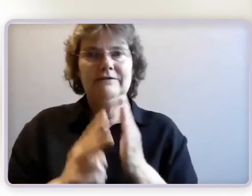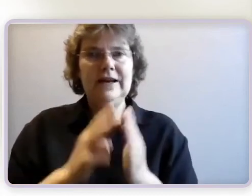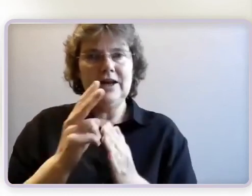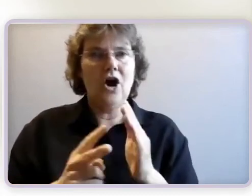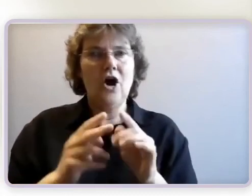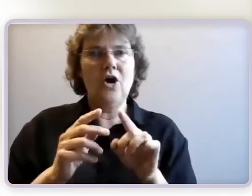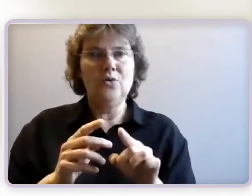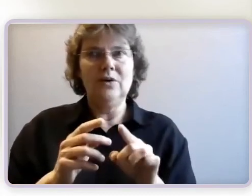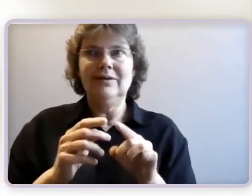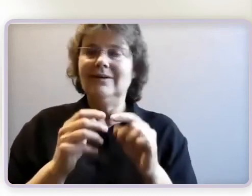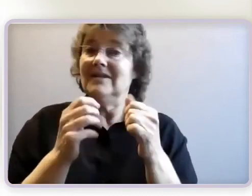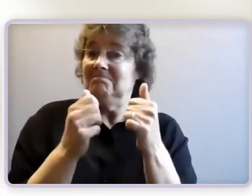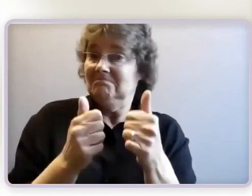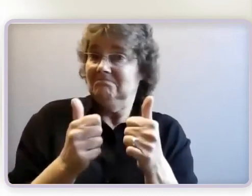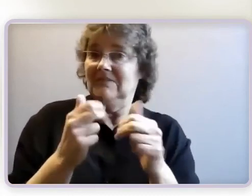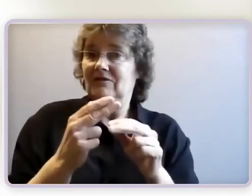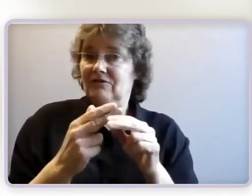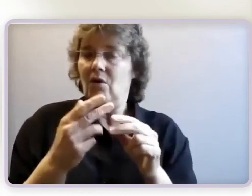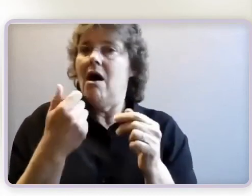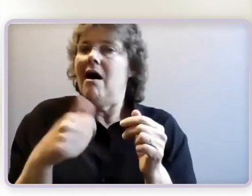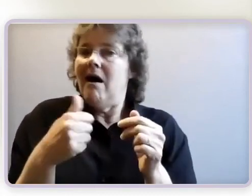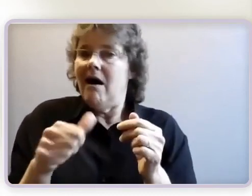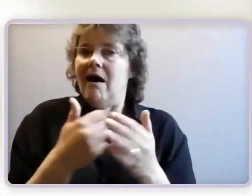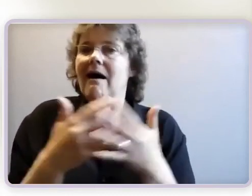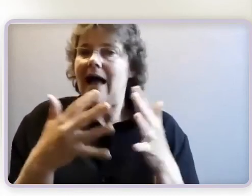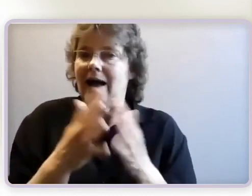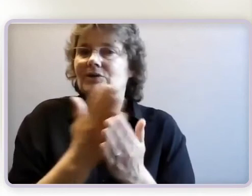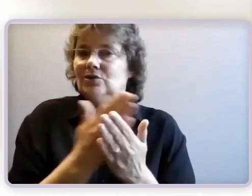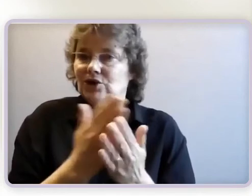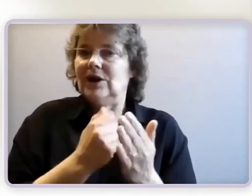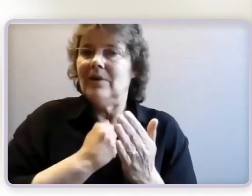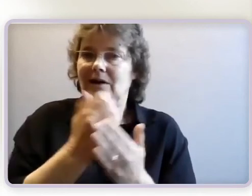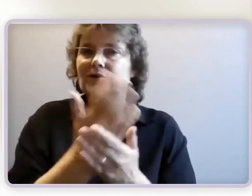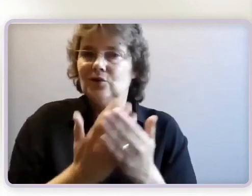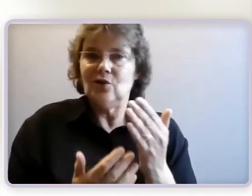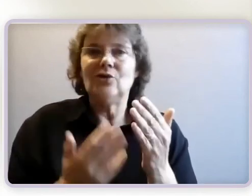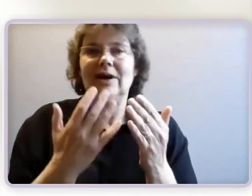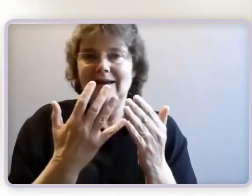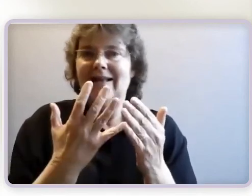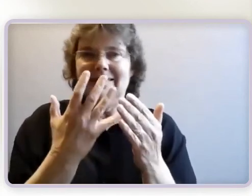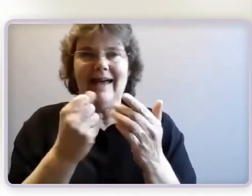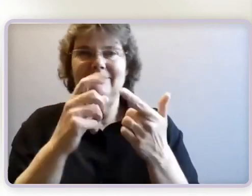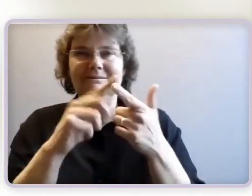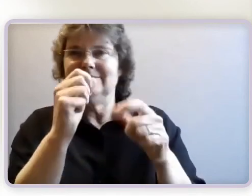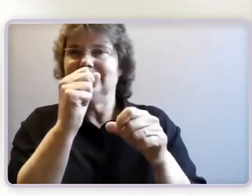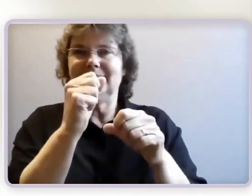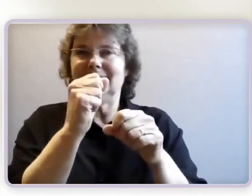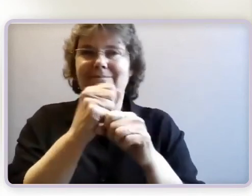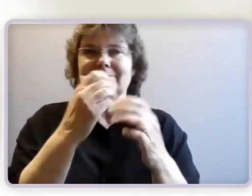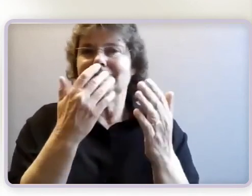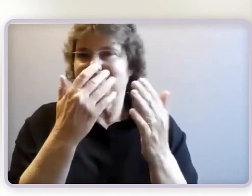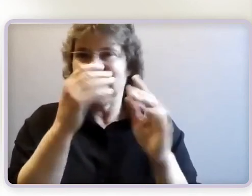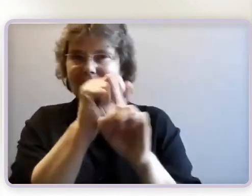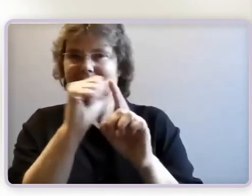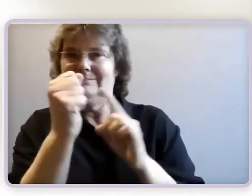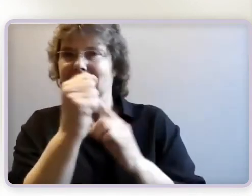share your story, and they include some examples or scenarios of different problems or issues people have that they would want to share.